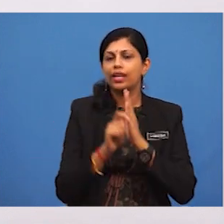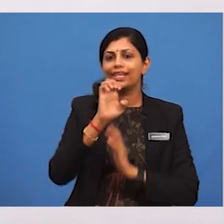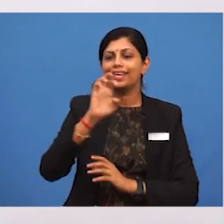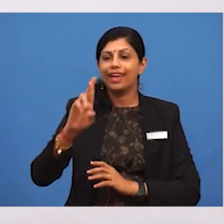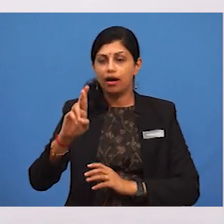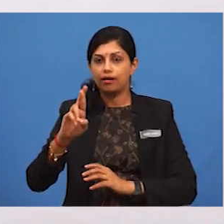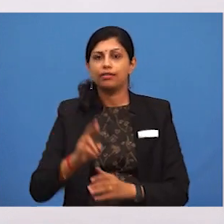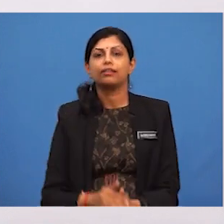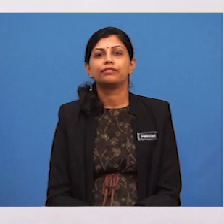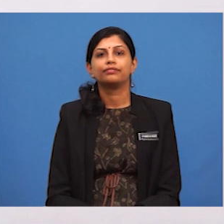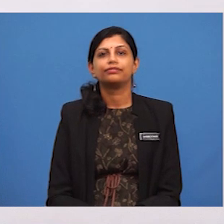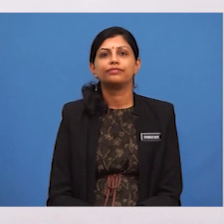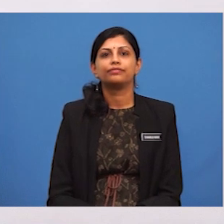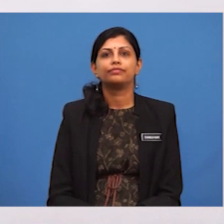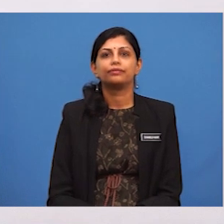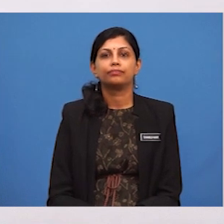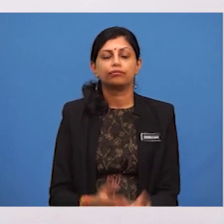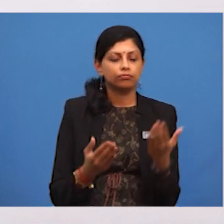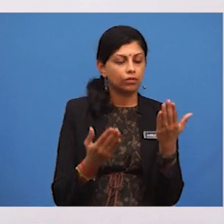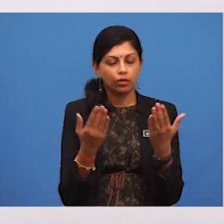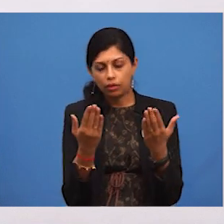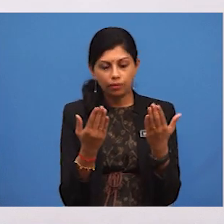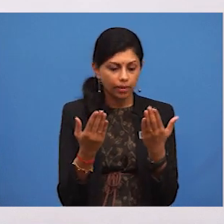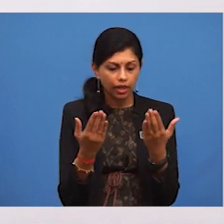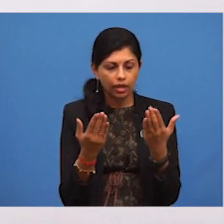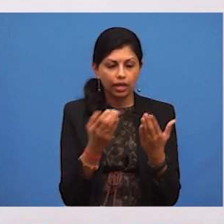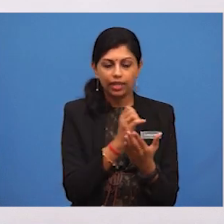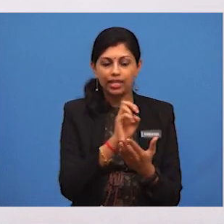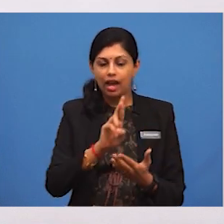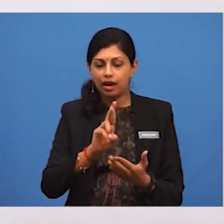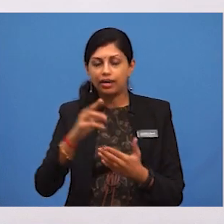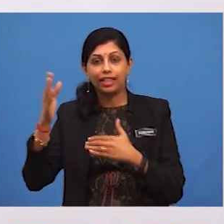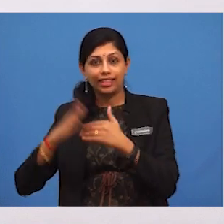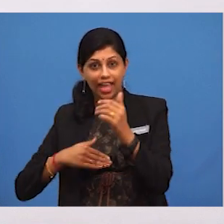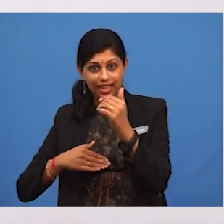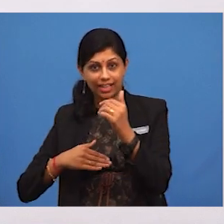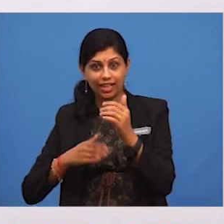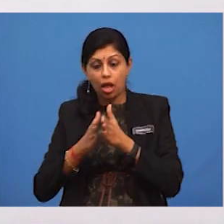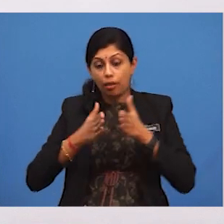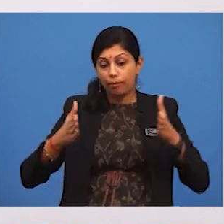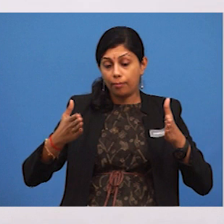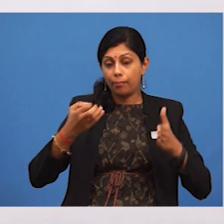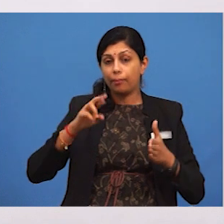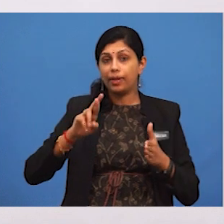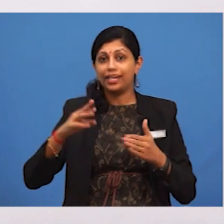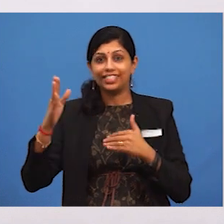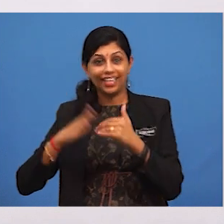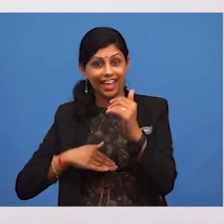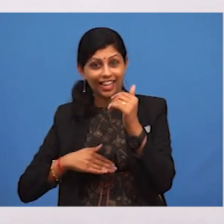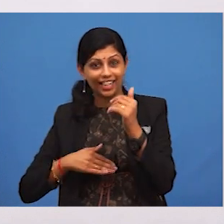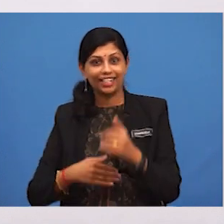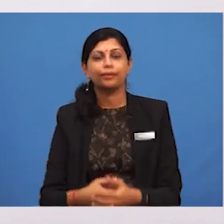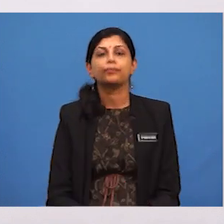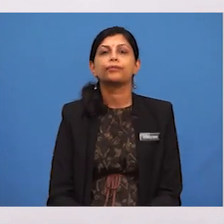word, then to compare 2 items like bigger than. Now, that is the